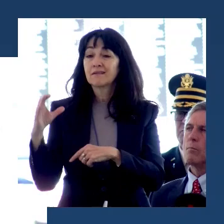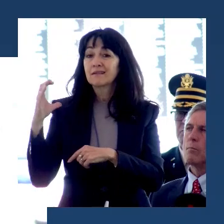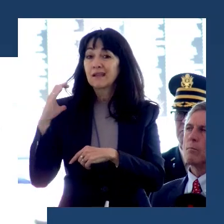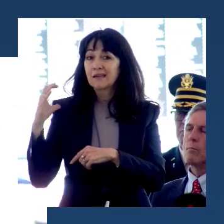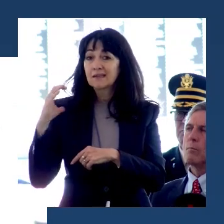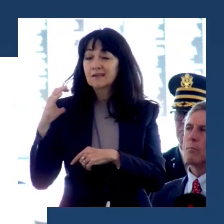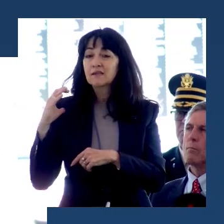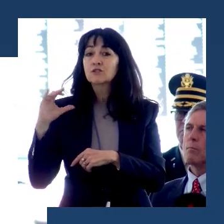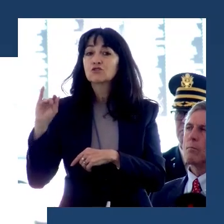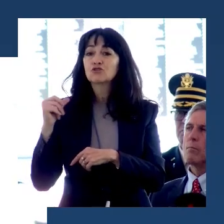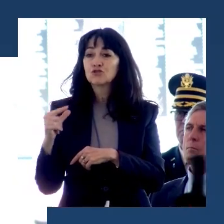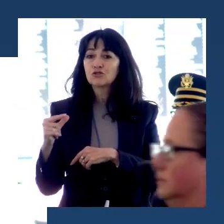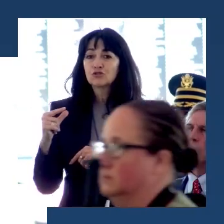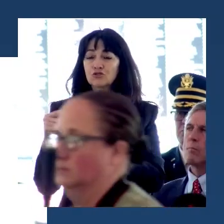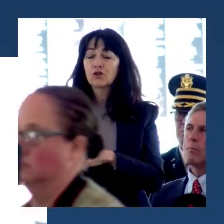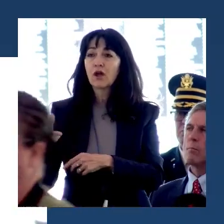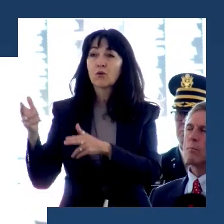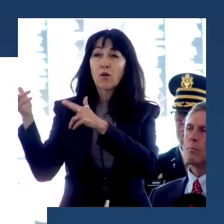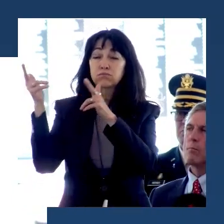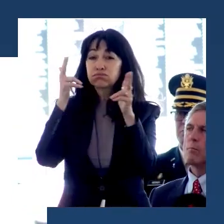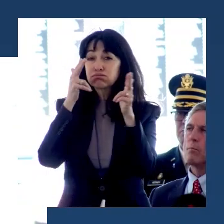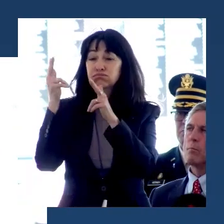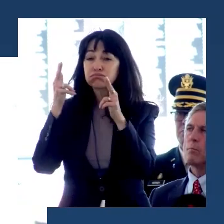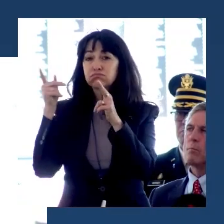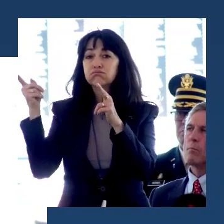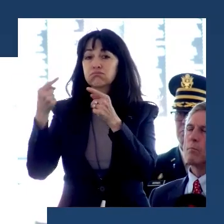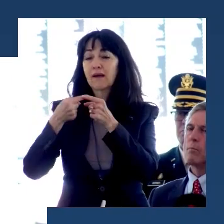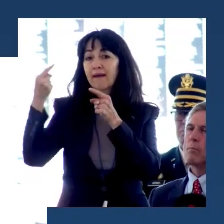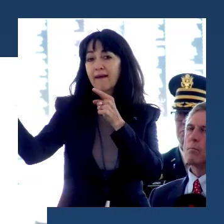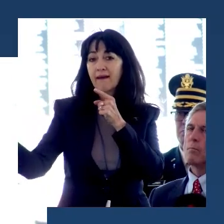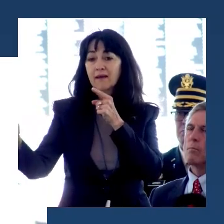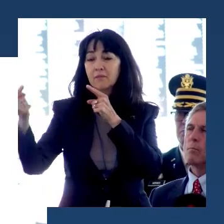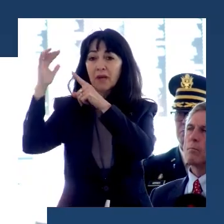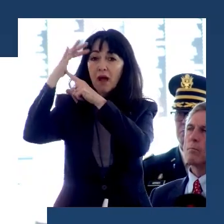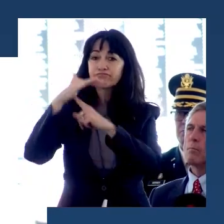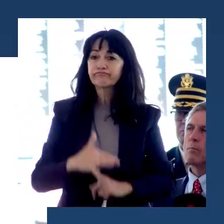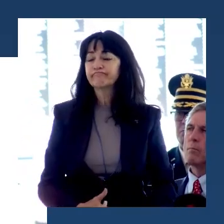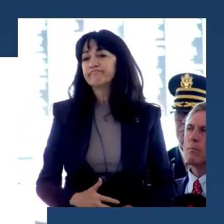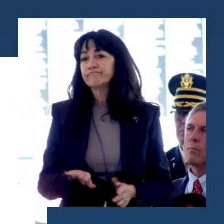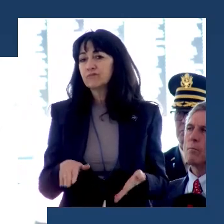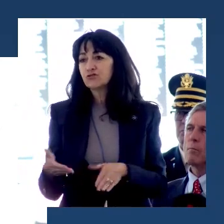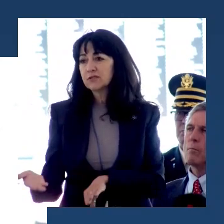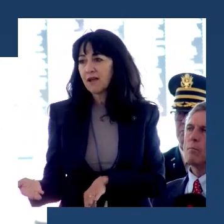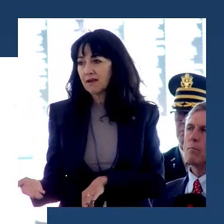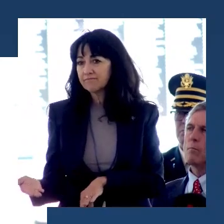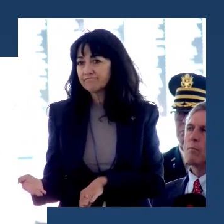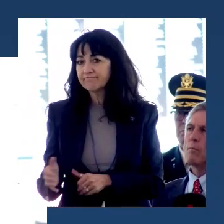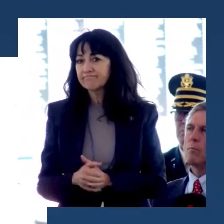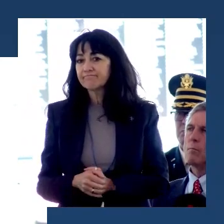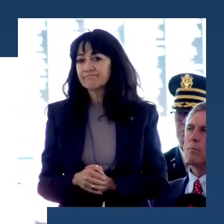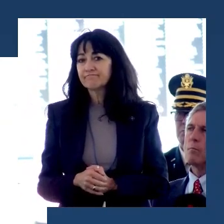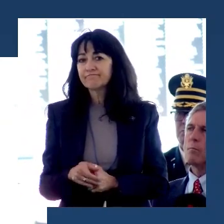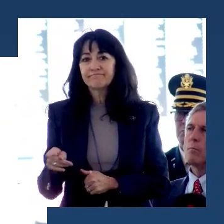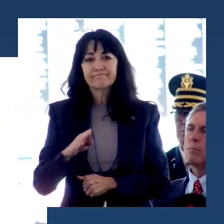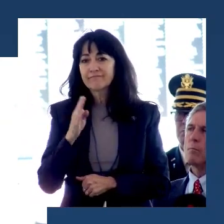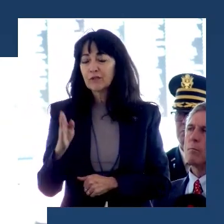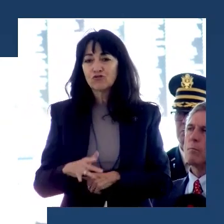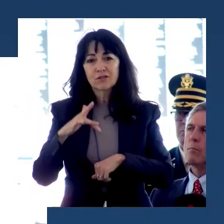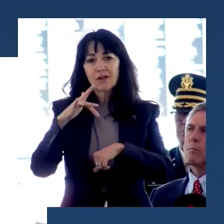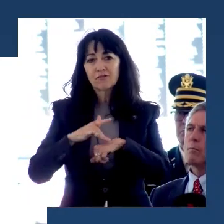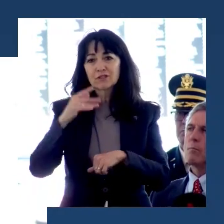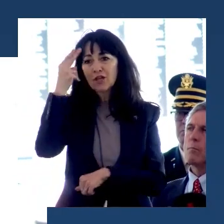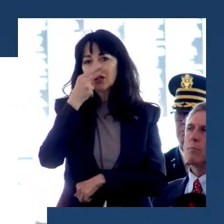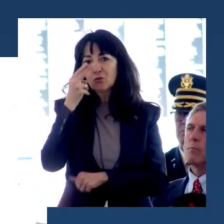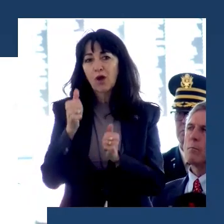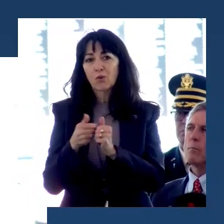Officer of the JAG Corps was shot down by enemy fire, and she died. She never went to Hawaii with her